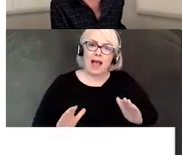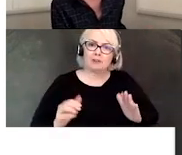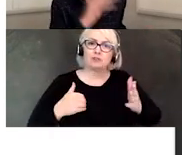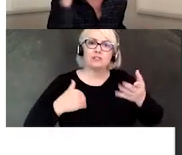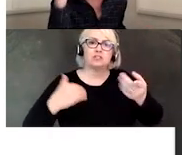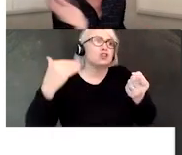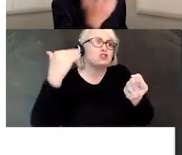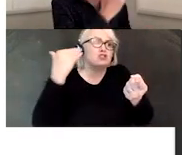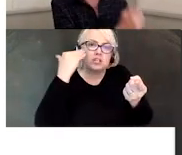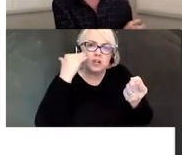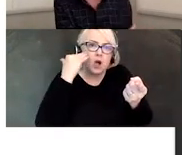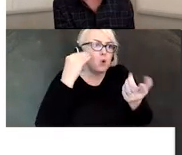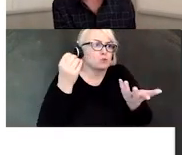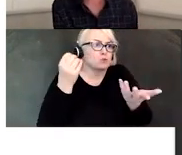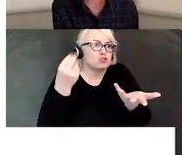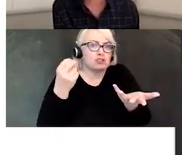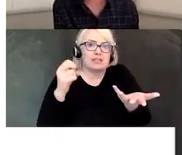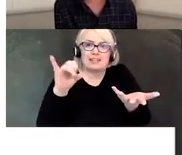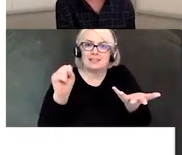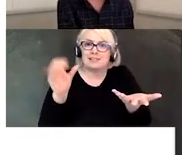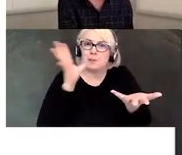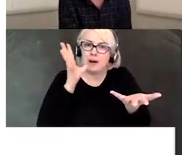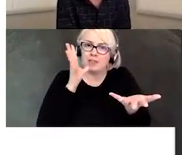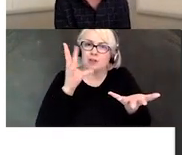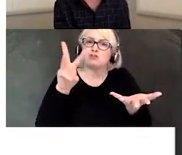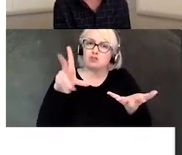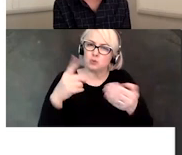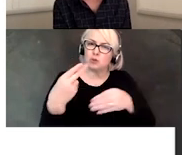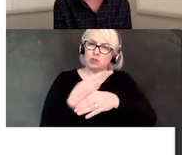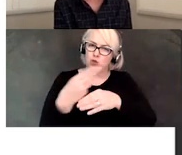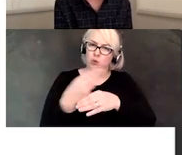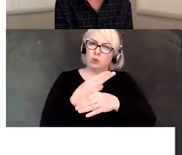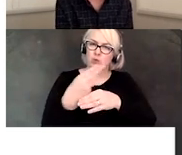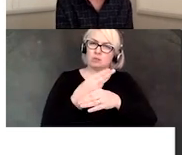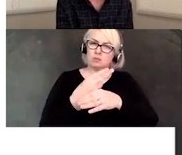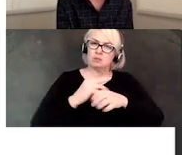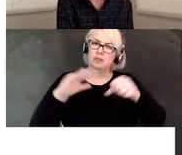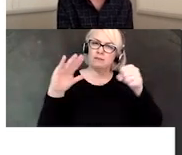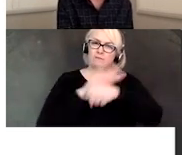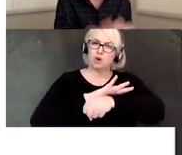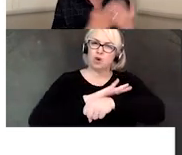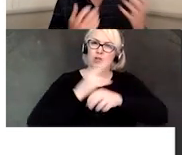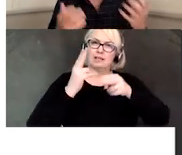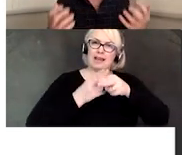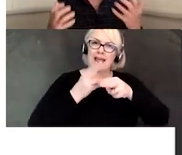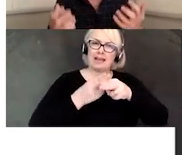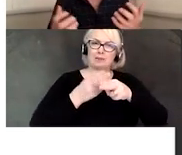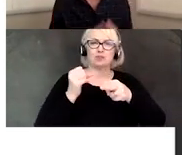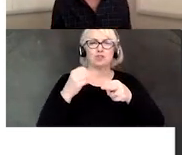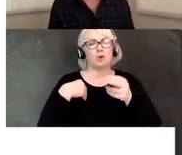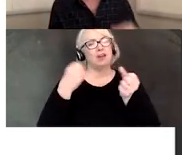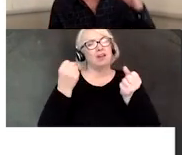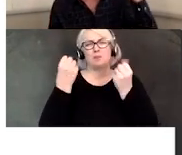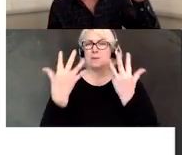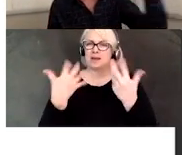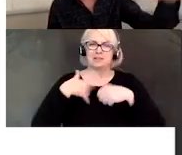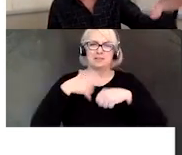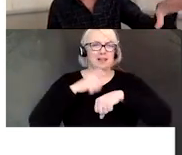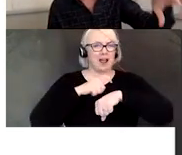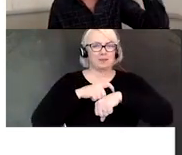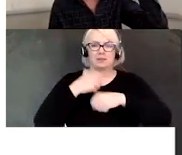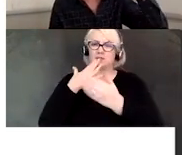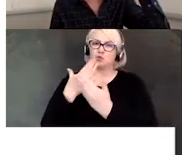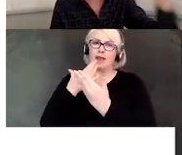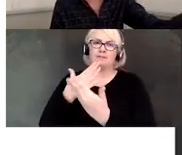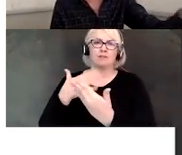and there were so many times that that happened in the show where I was so glad that I had such strong actresses there who could say, you know, as a mother, I